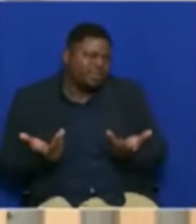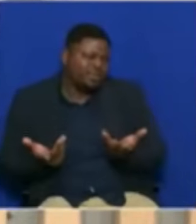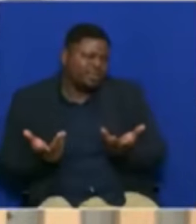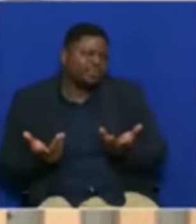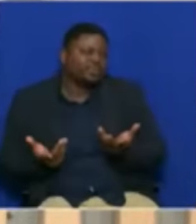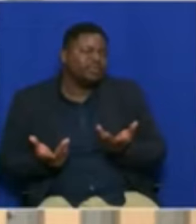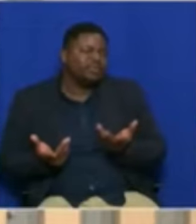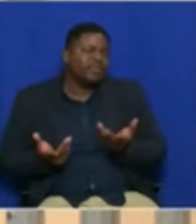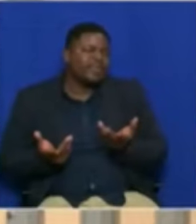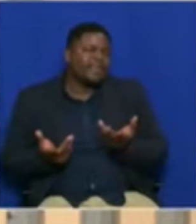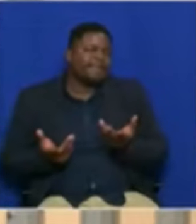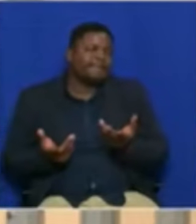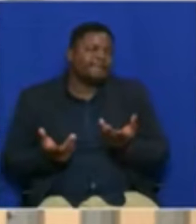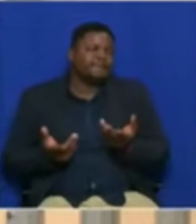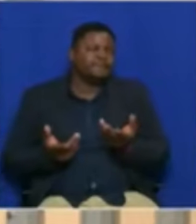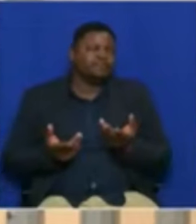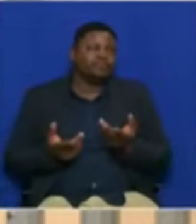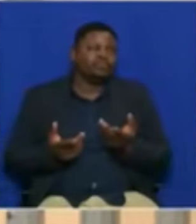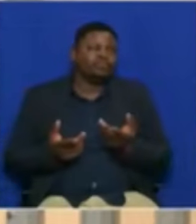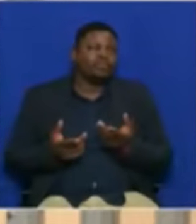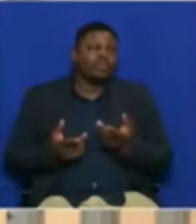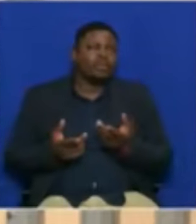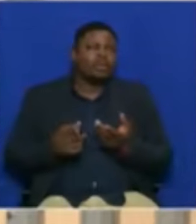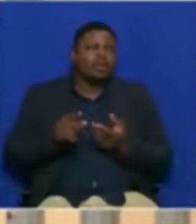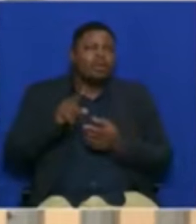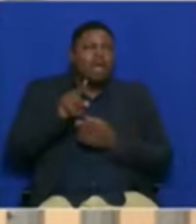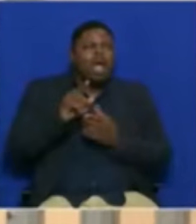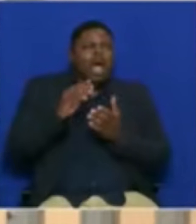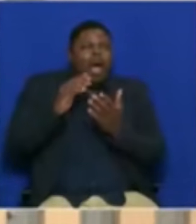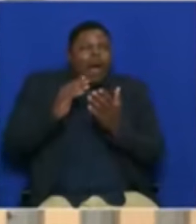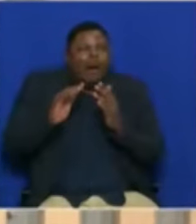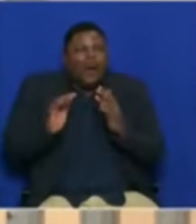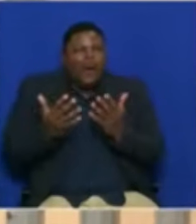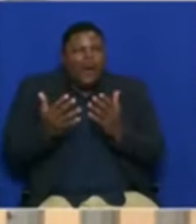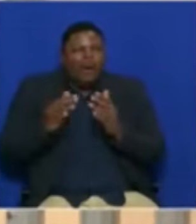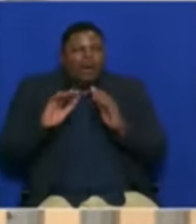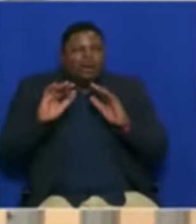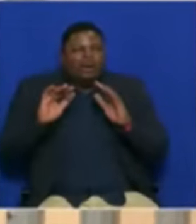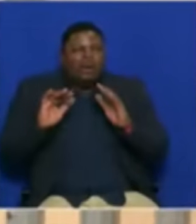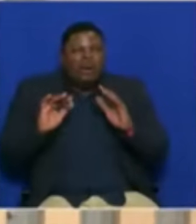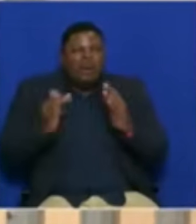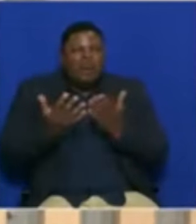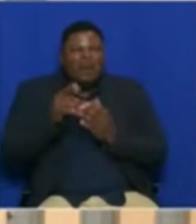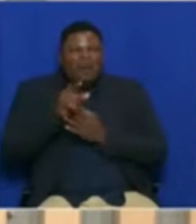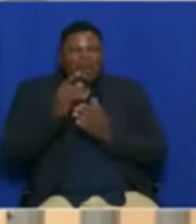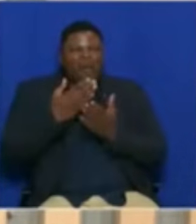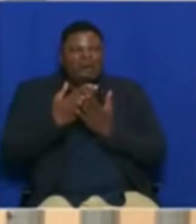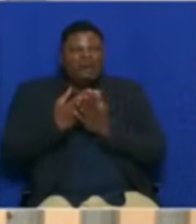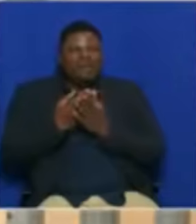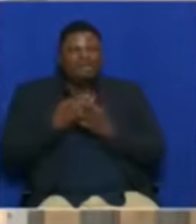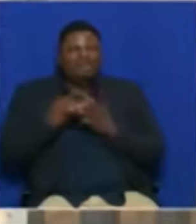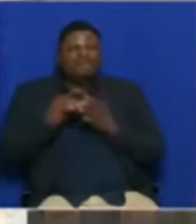you can judge how responses to such technical questions were answered?